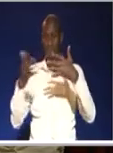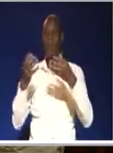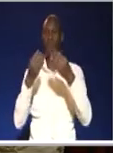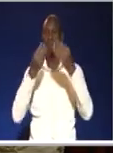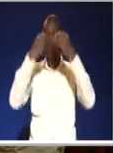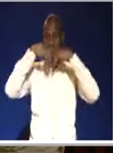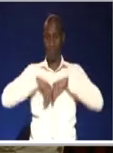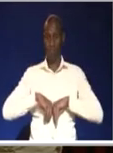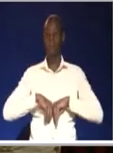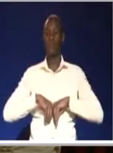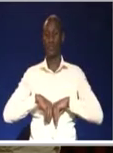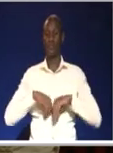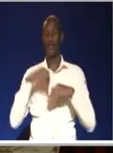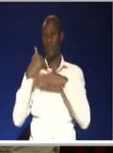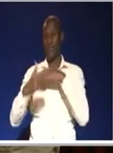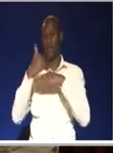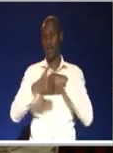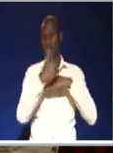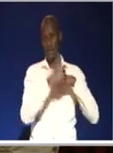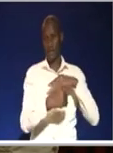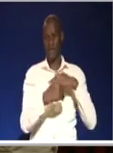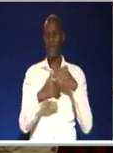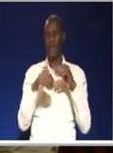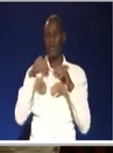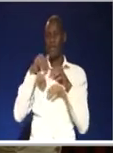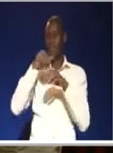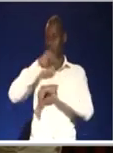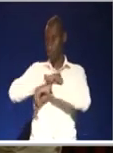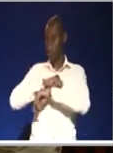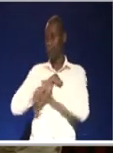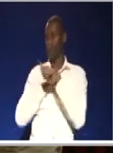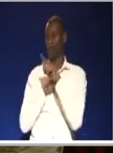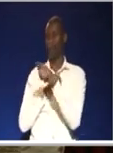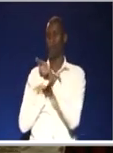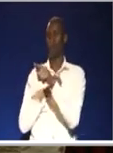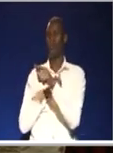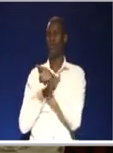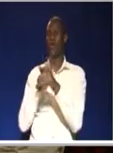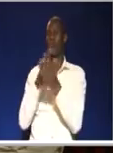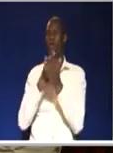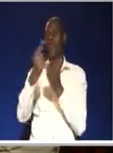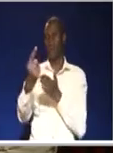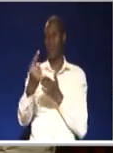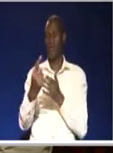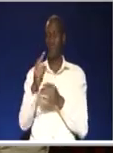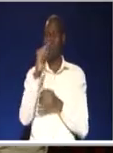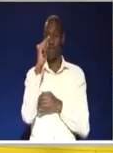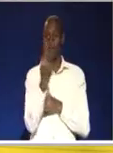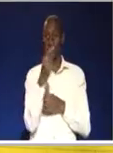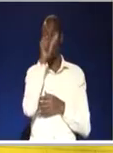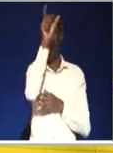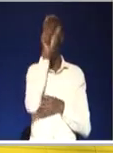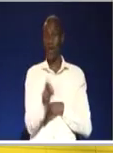consumption of bread in a particular school per week. The first